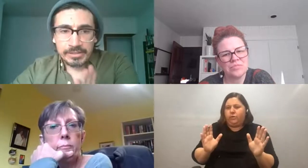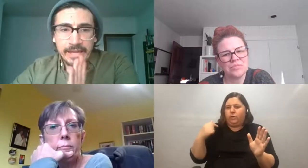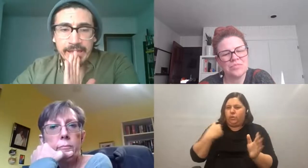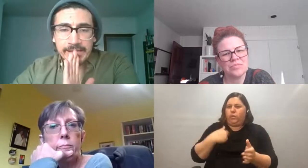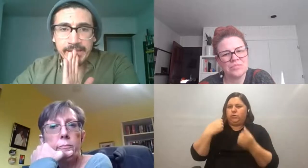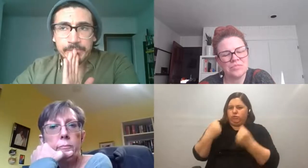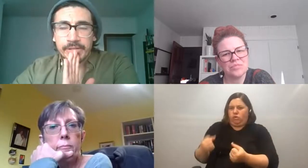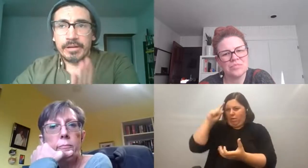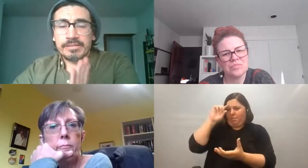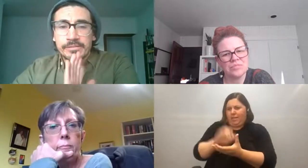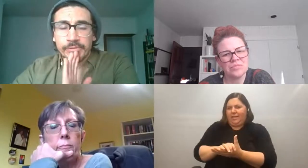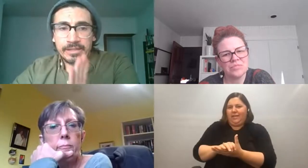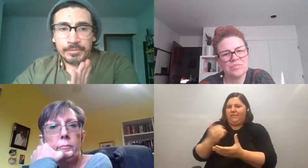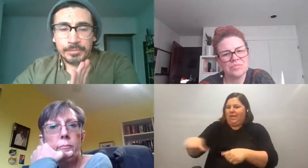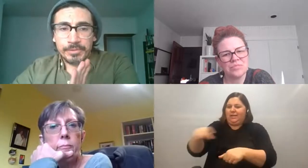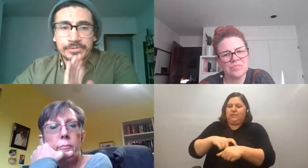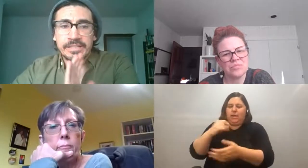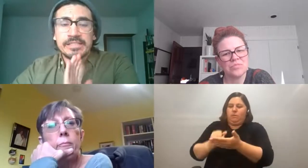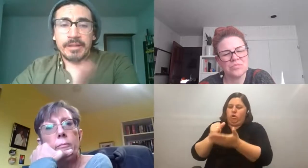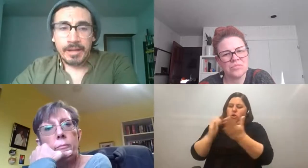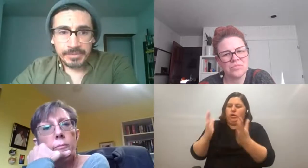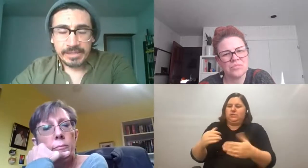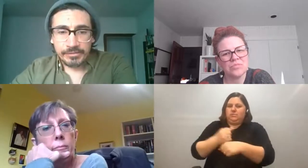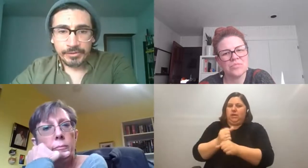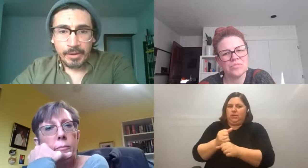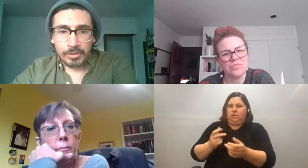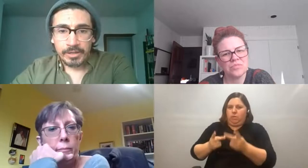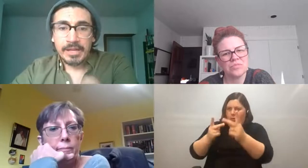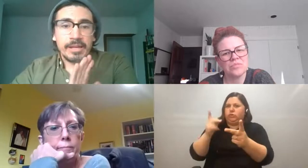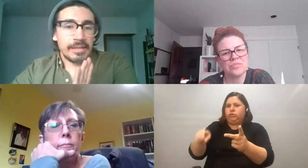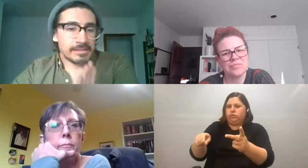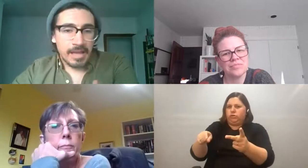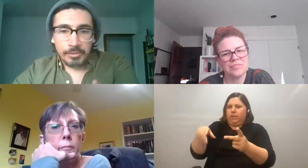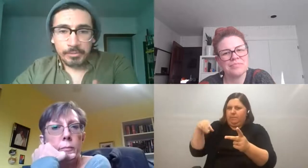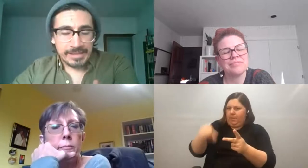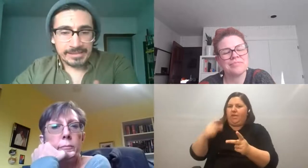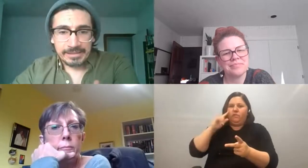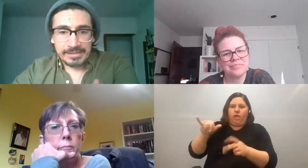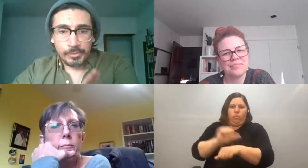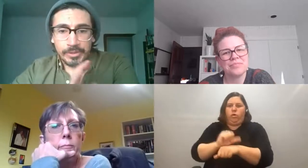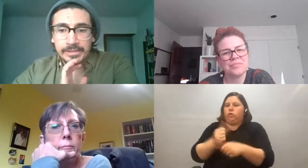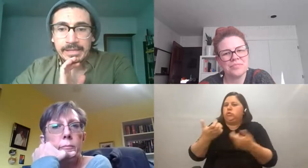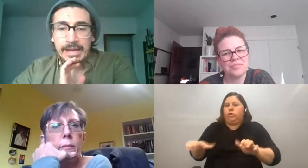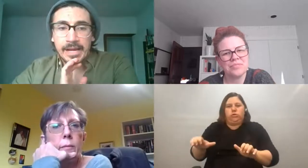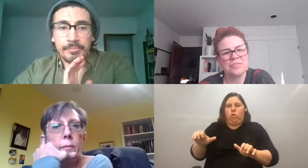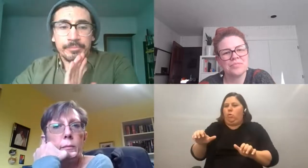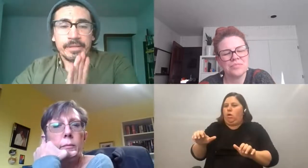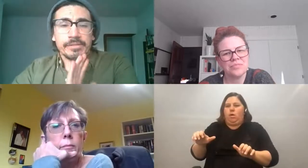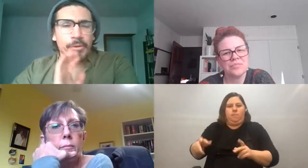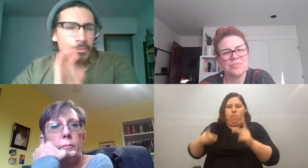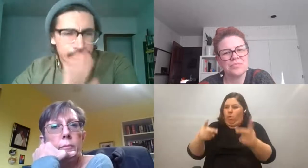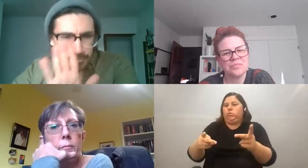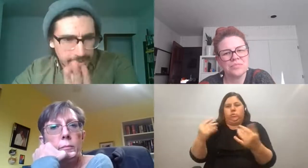strongly that anytime an artist is creating a proposal they need to be compensated for that work that is not what we're asking at this point um